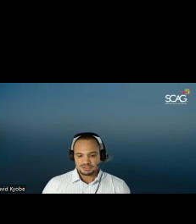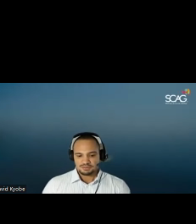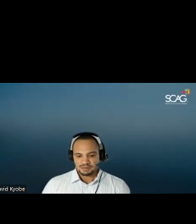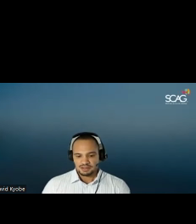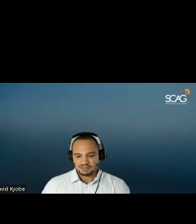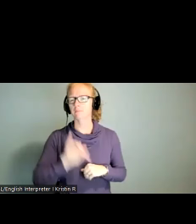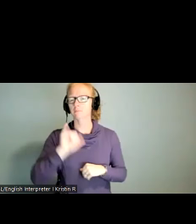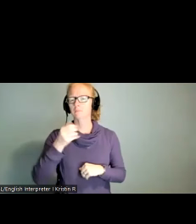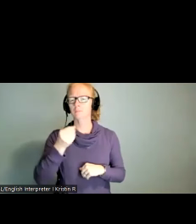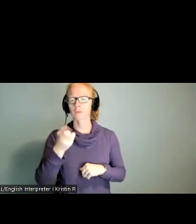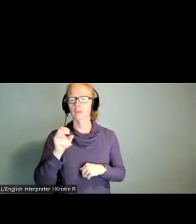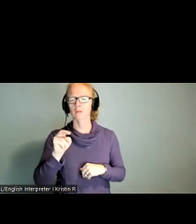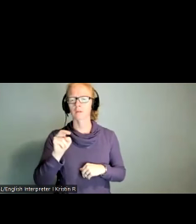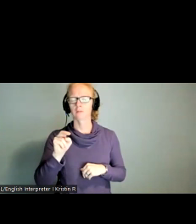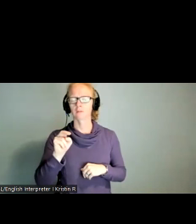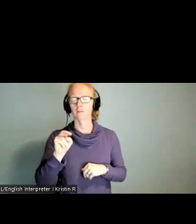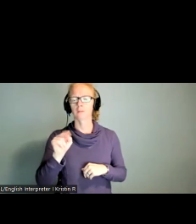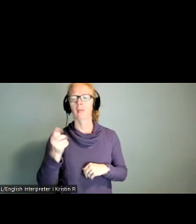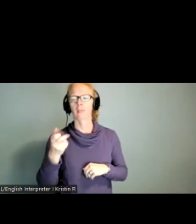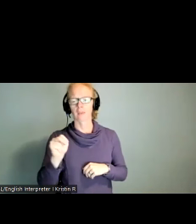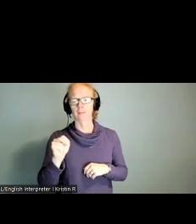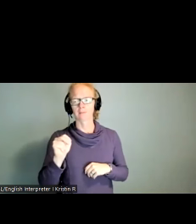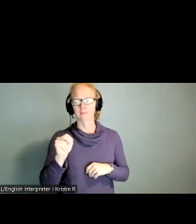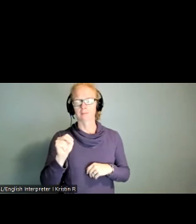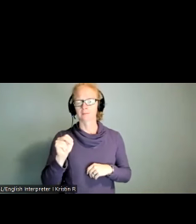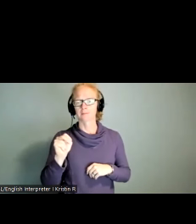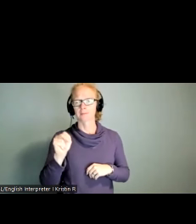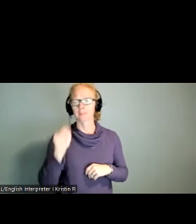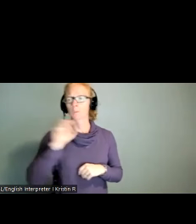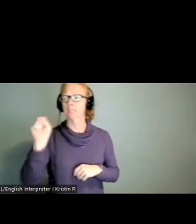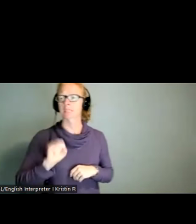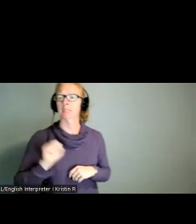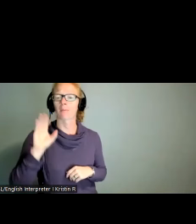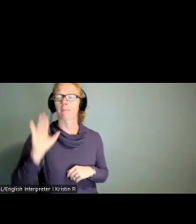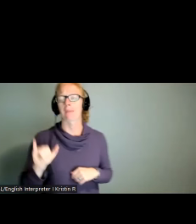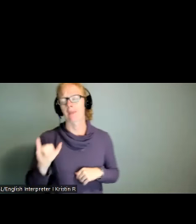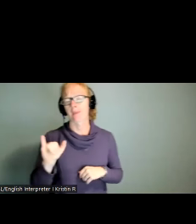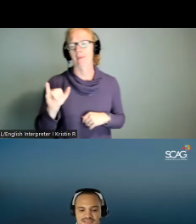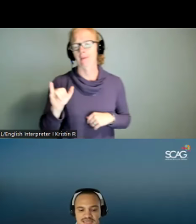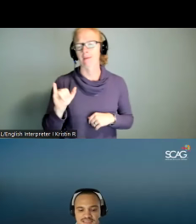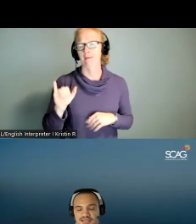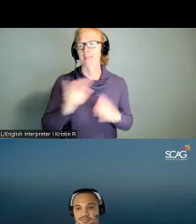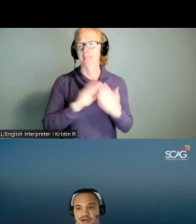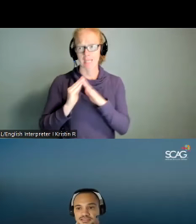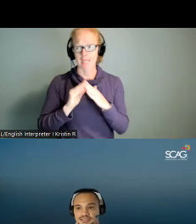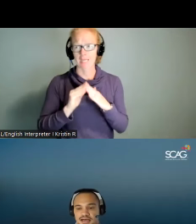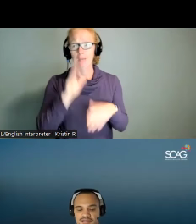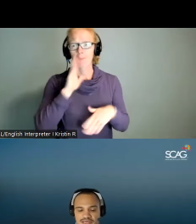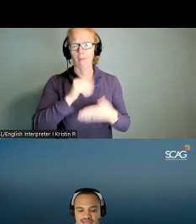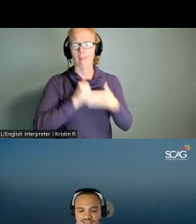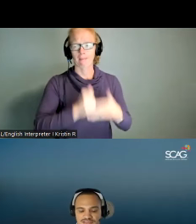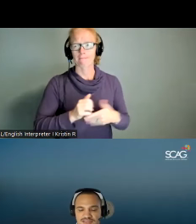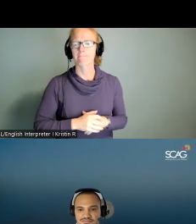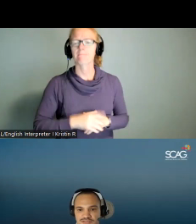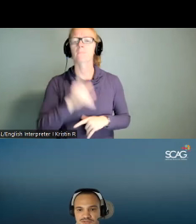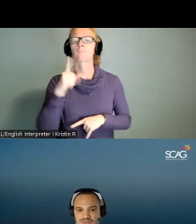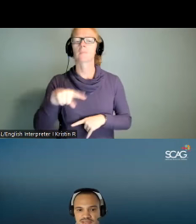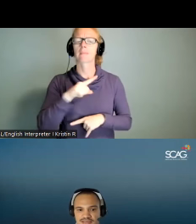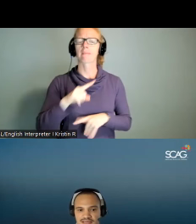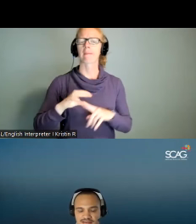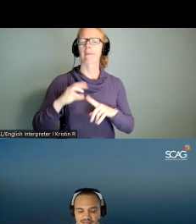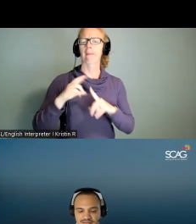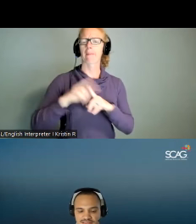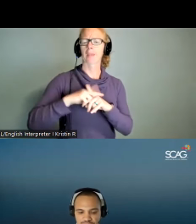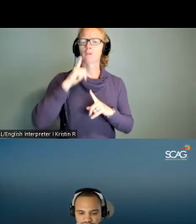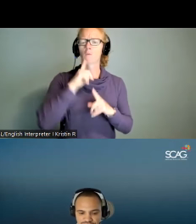Jonathan Pacheco-Bell and Walter Simbab, South Bay City's SCAG, who'll be discussing the practical applications of the